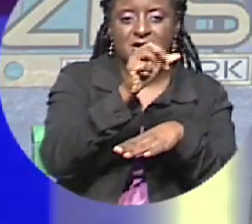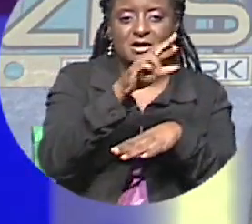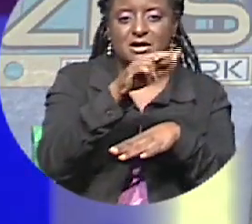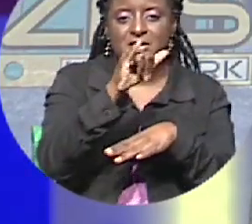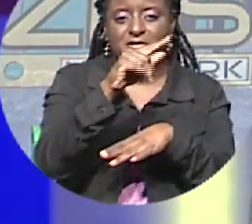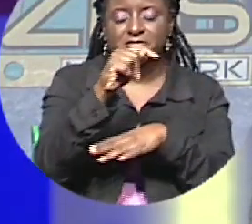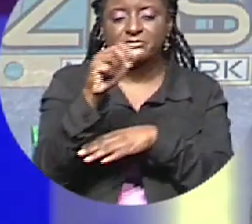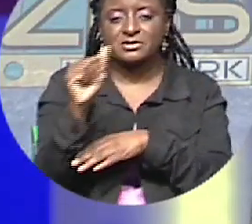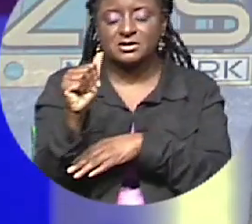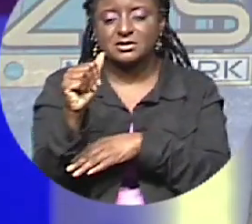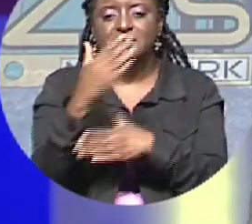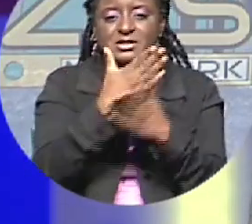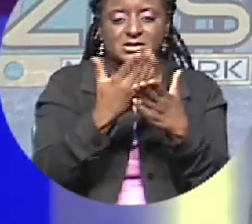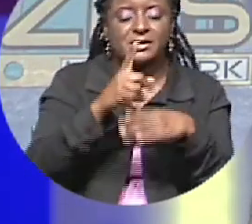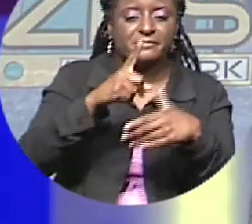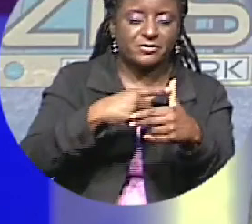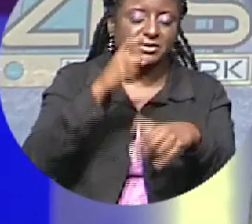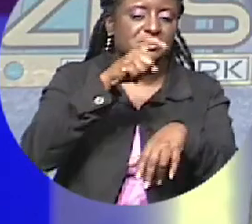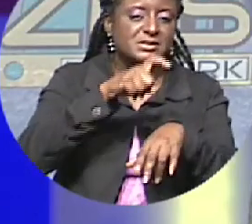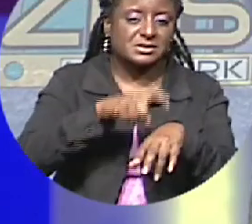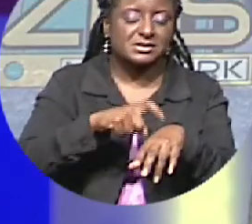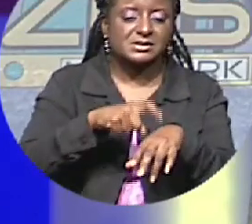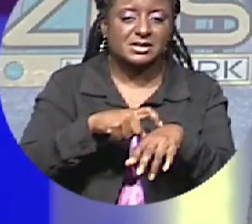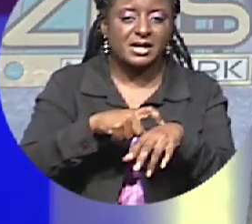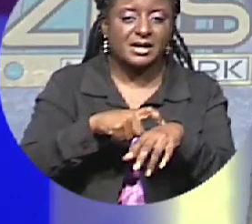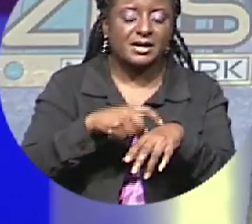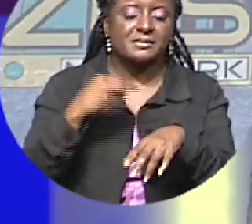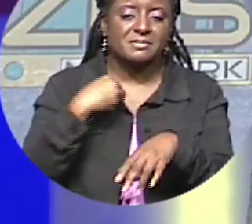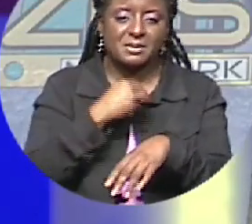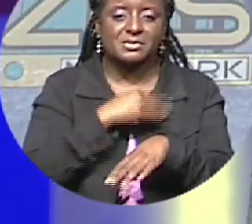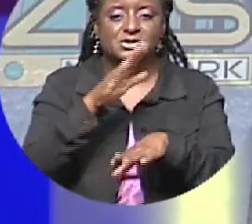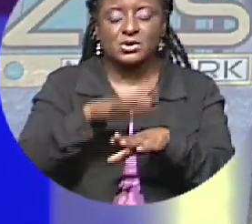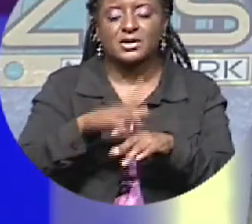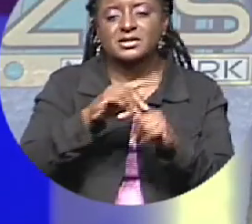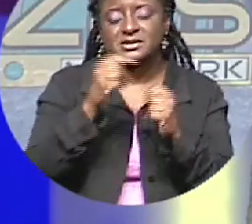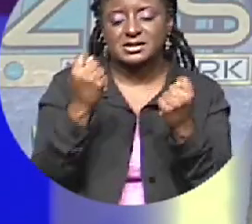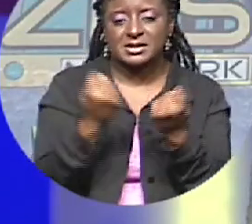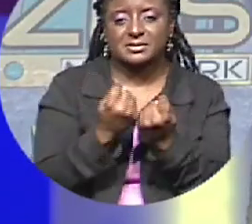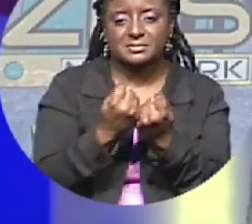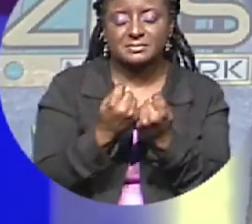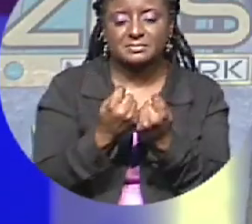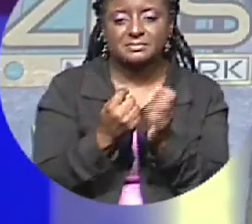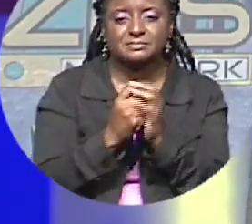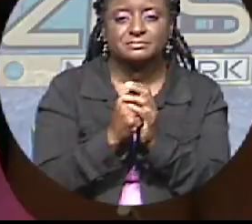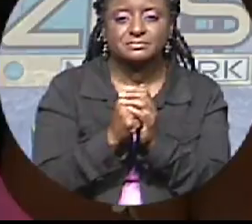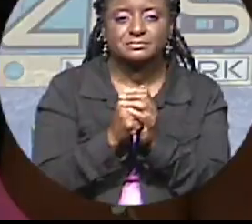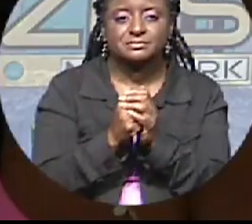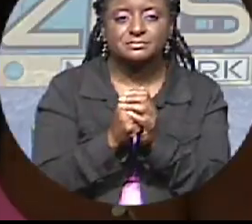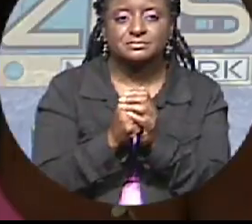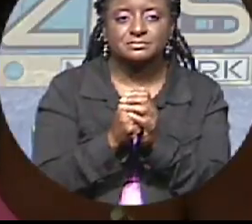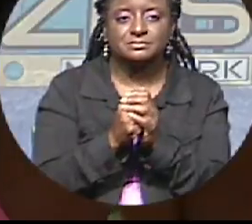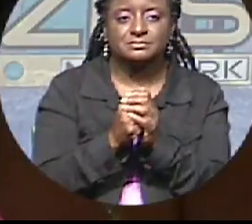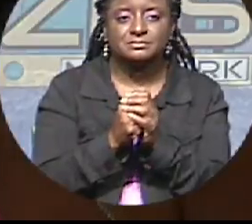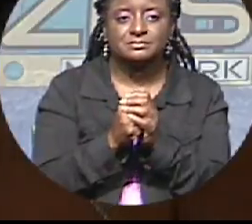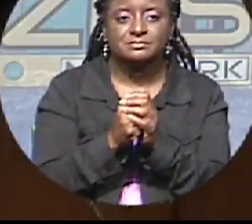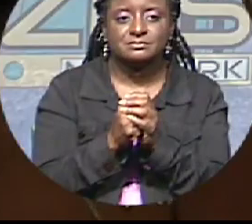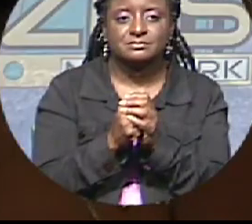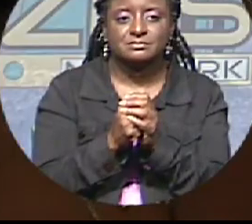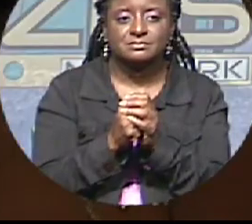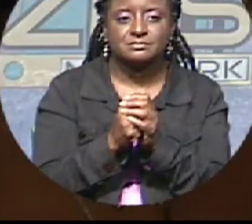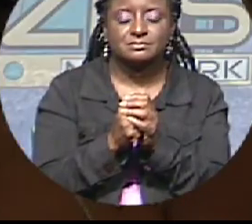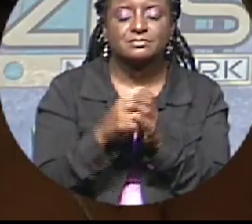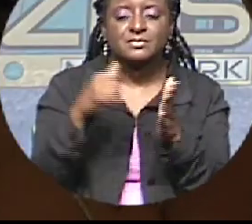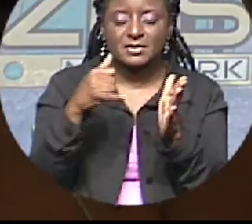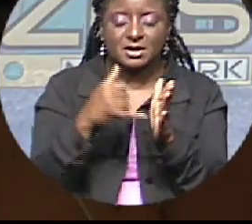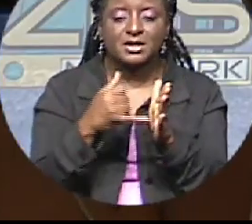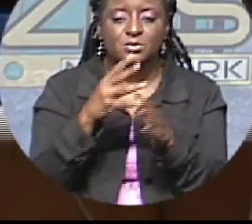of first-timers on the team, and we were able to catch up with Edward Kemp and Darius Major. It was kind of a new experience